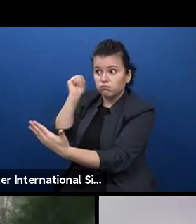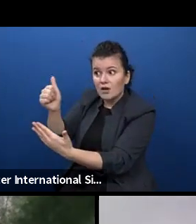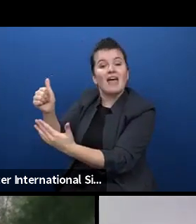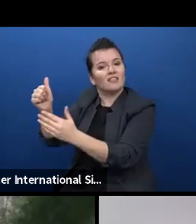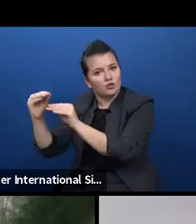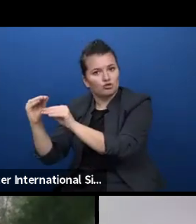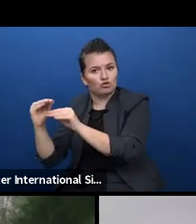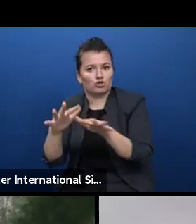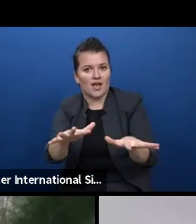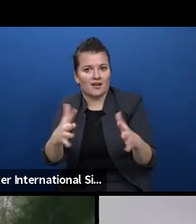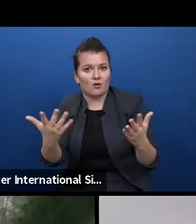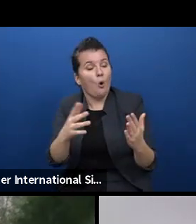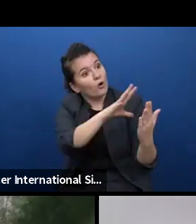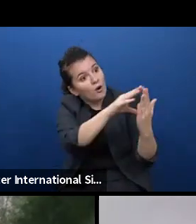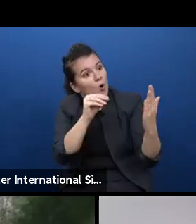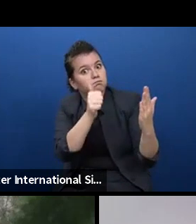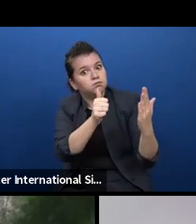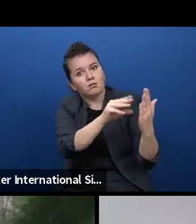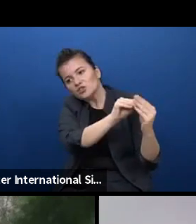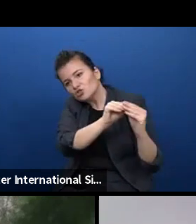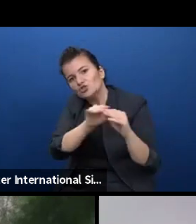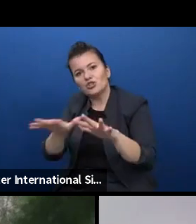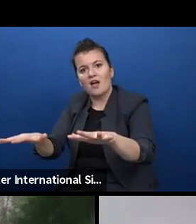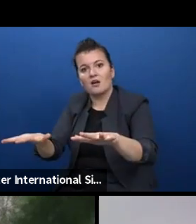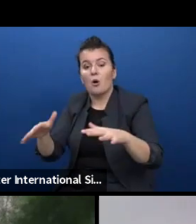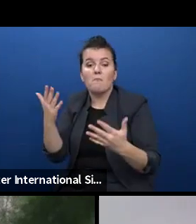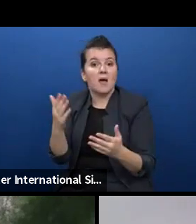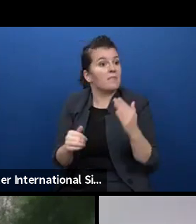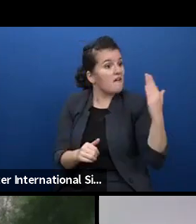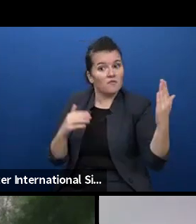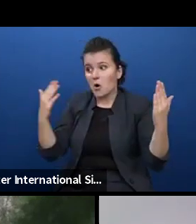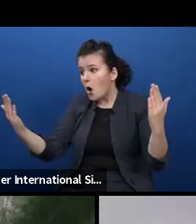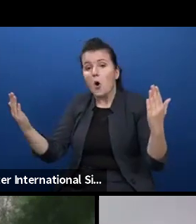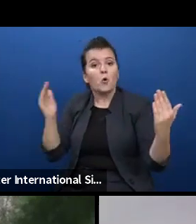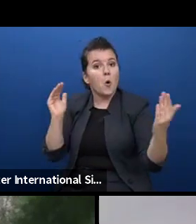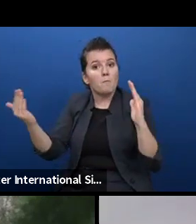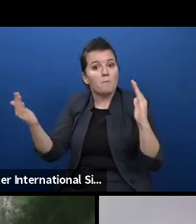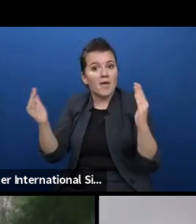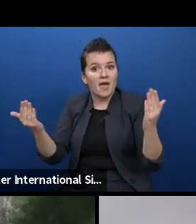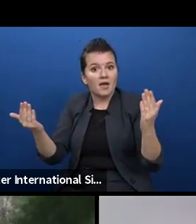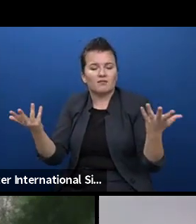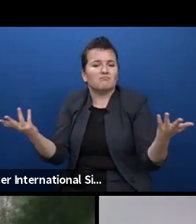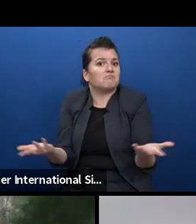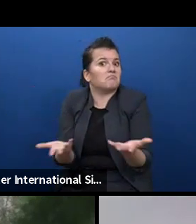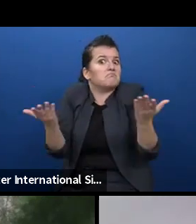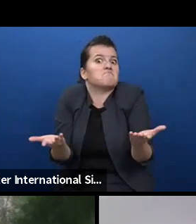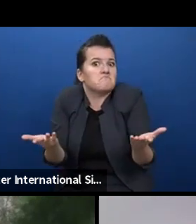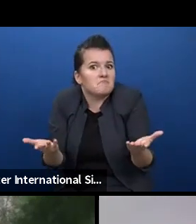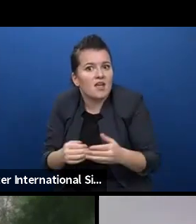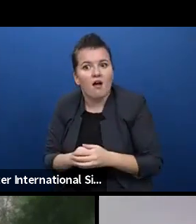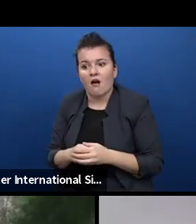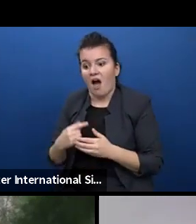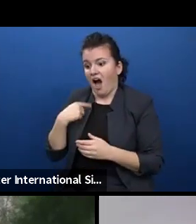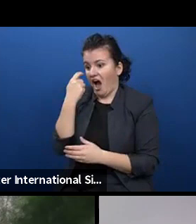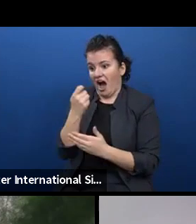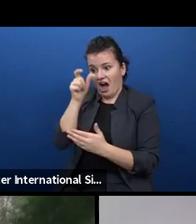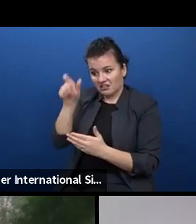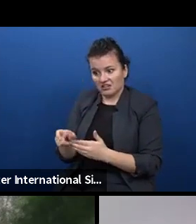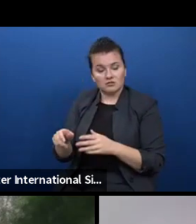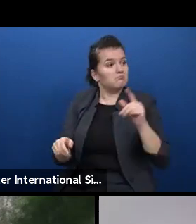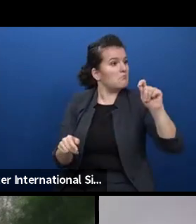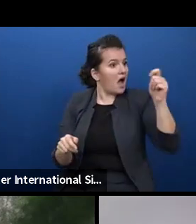end, at best, there should be some kind of comparability or standard if you are an artist and you are applying for funds at different places.